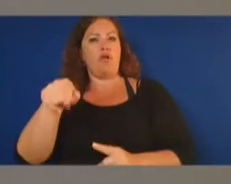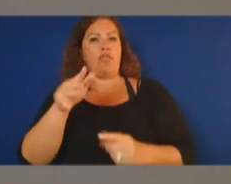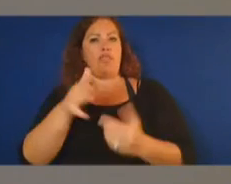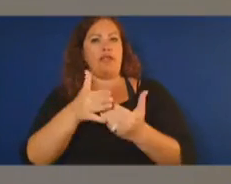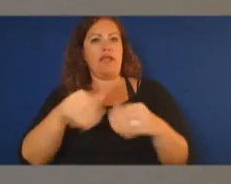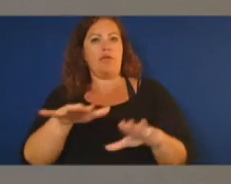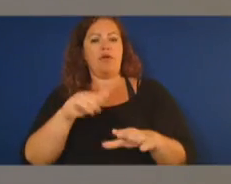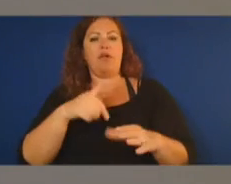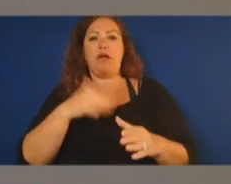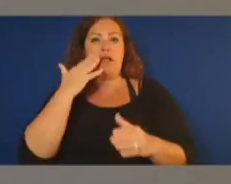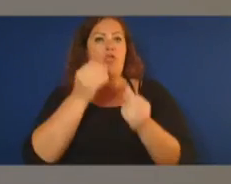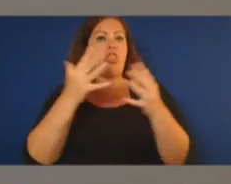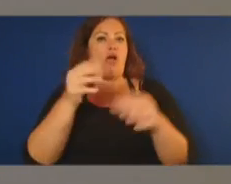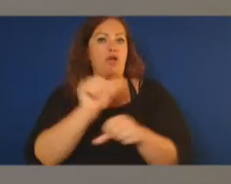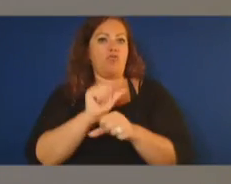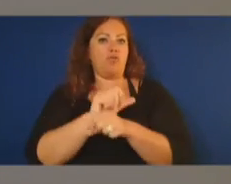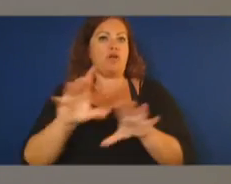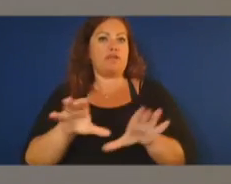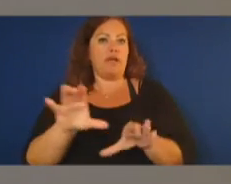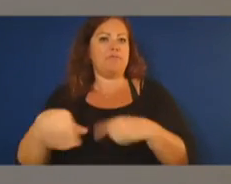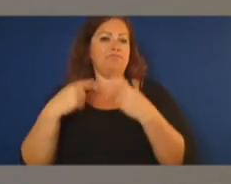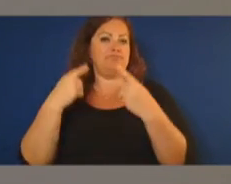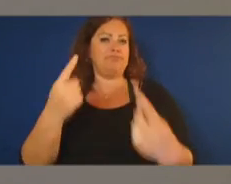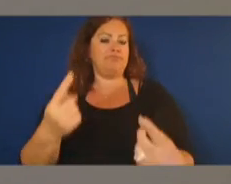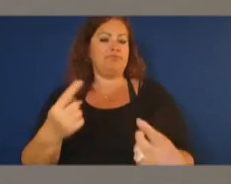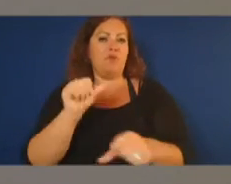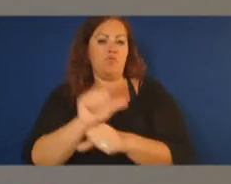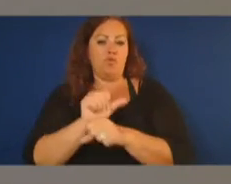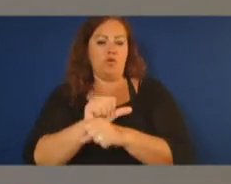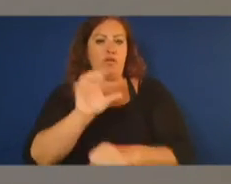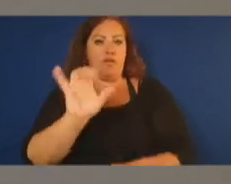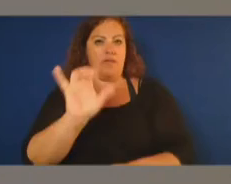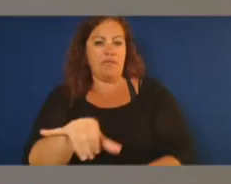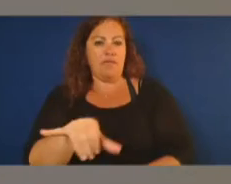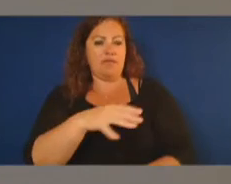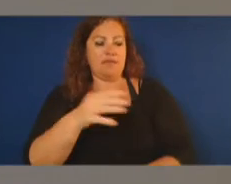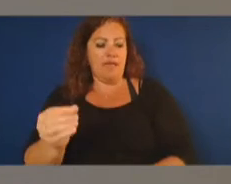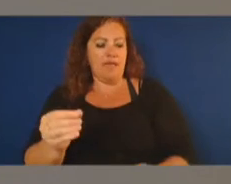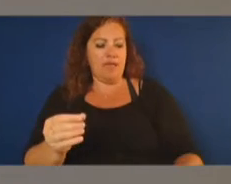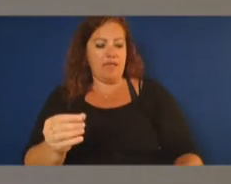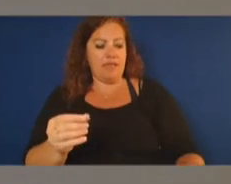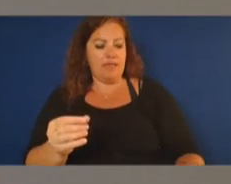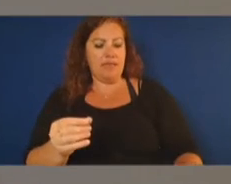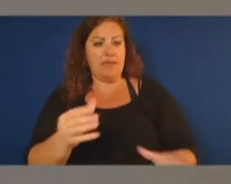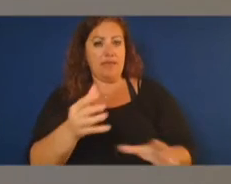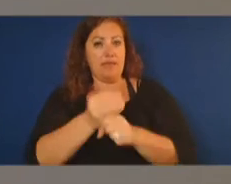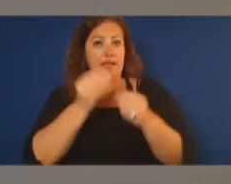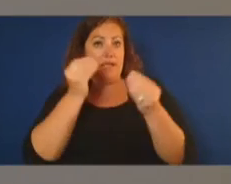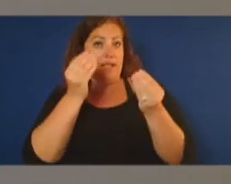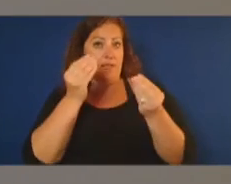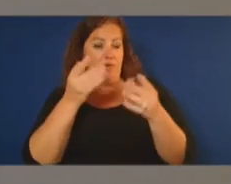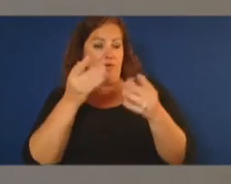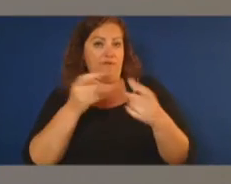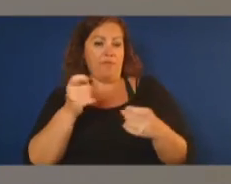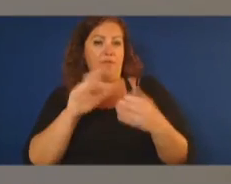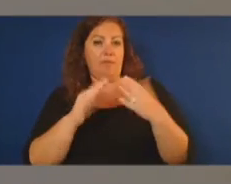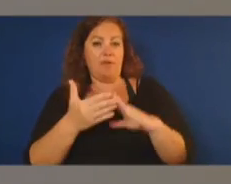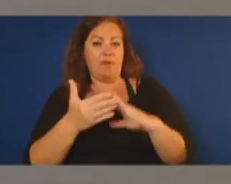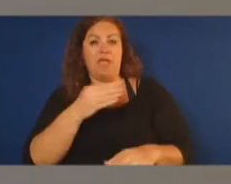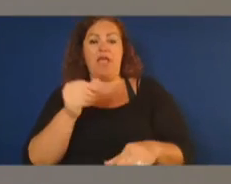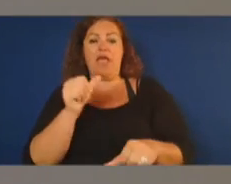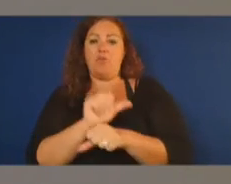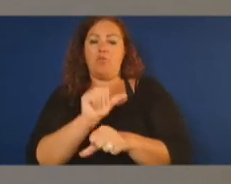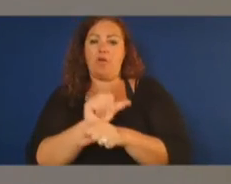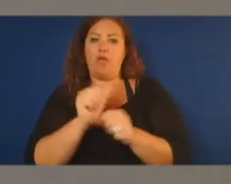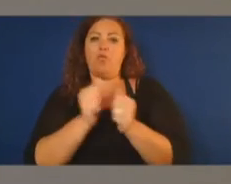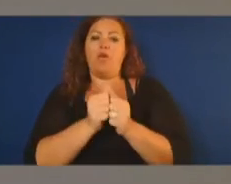been done over the last year and working on this and um getting input from the community and working with